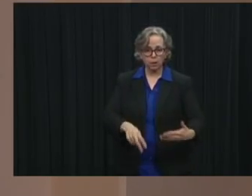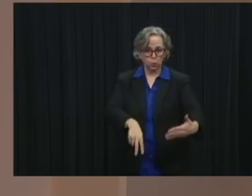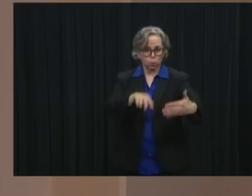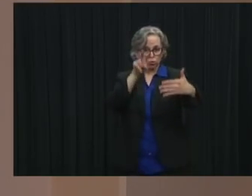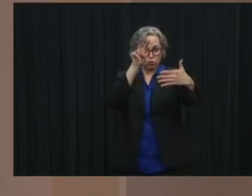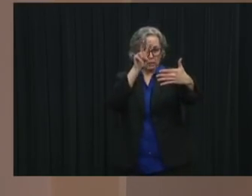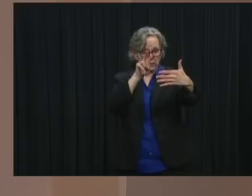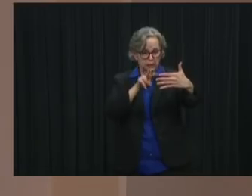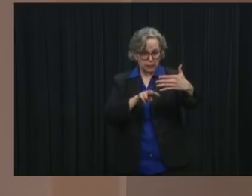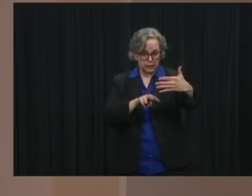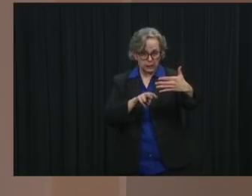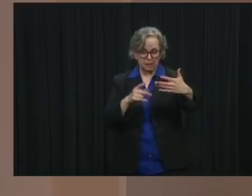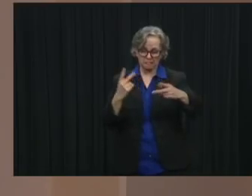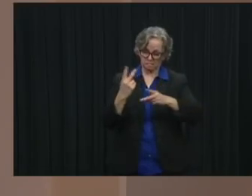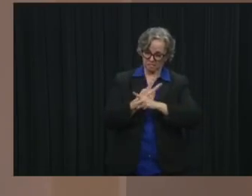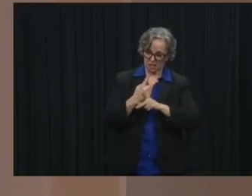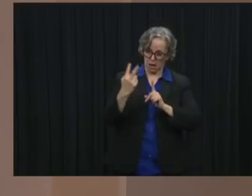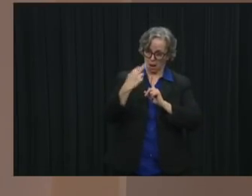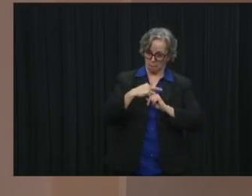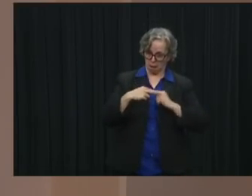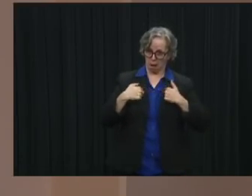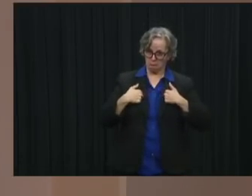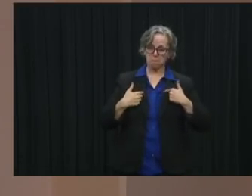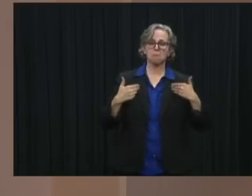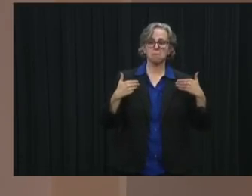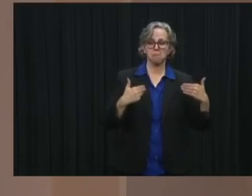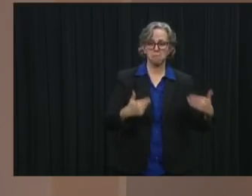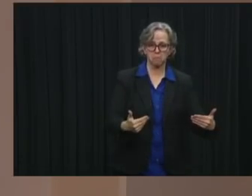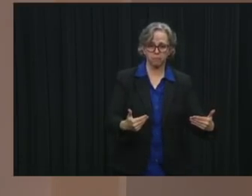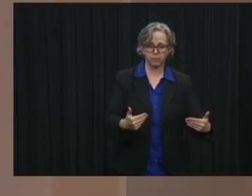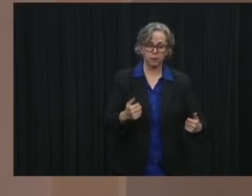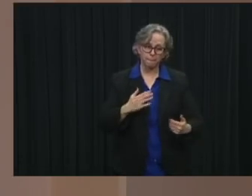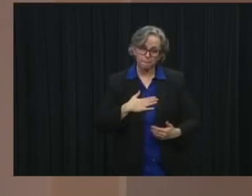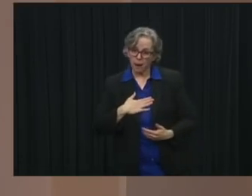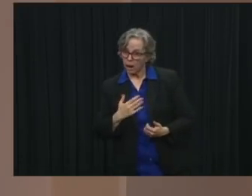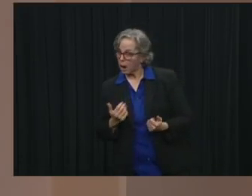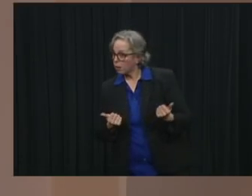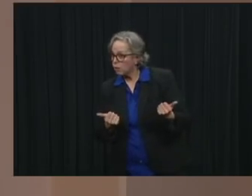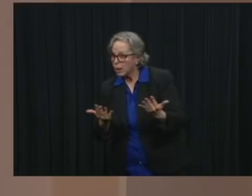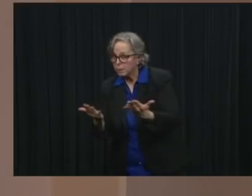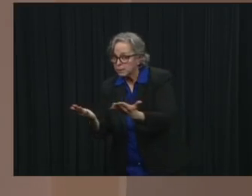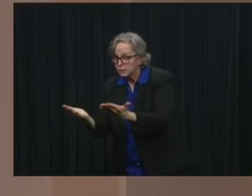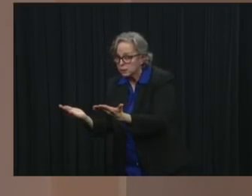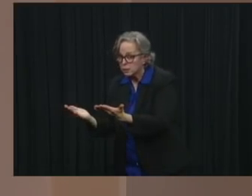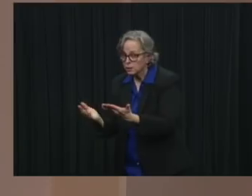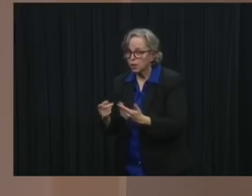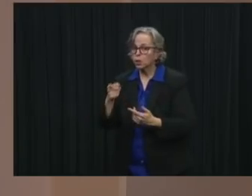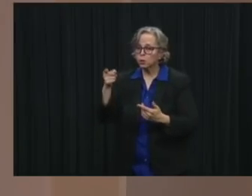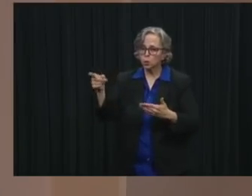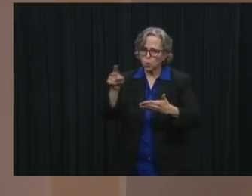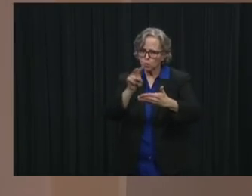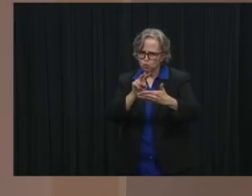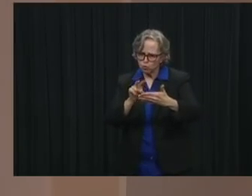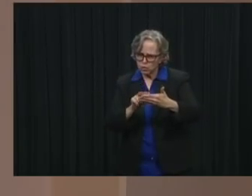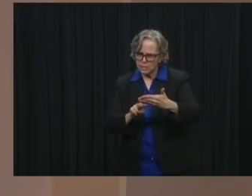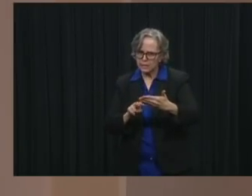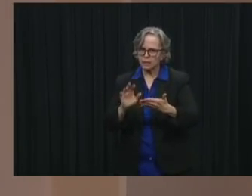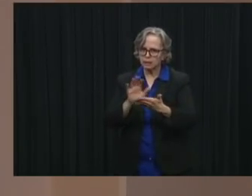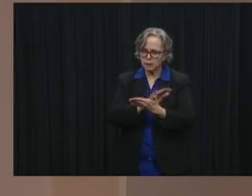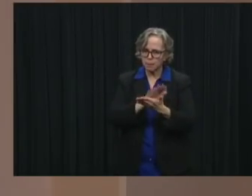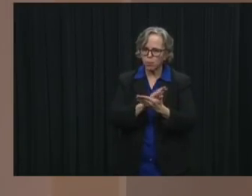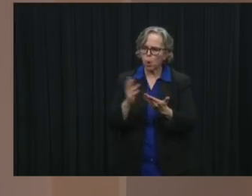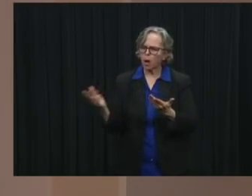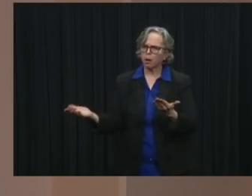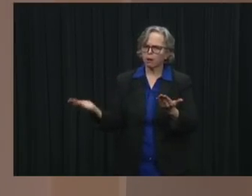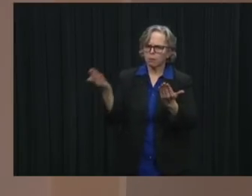that you create a document with the justifications on how you deem yourself as an essential business and how you